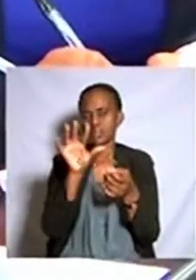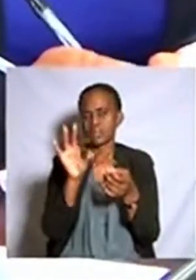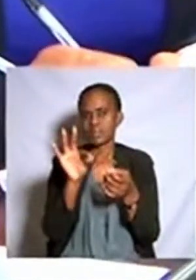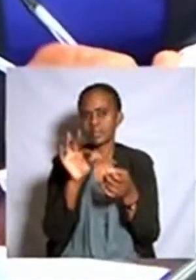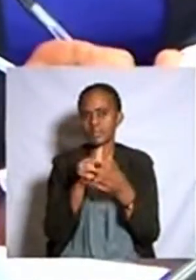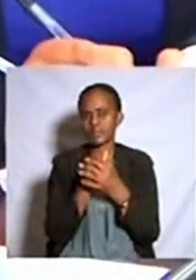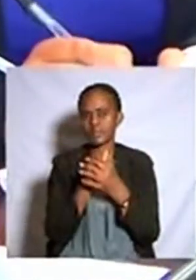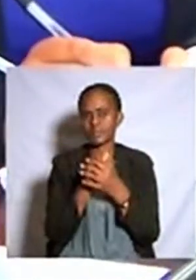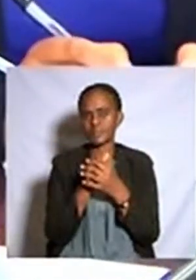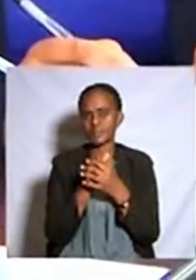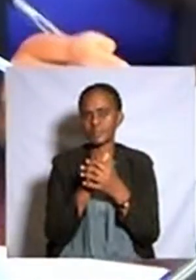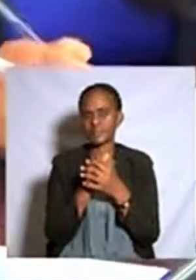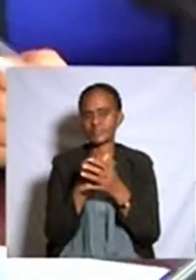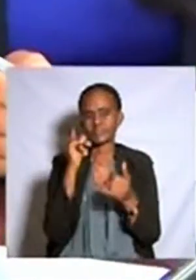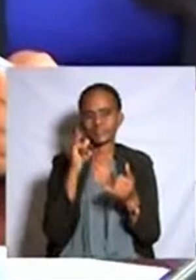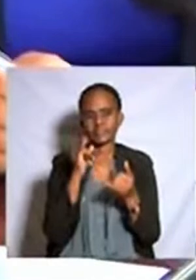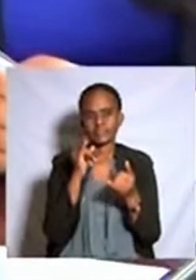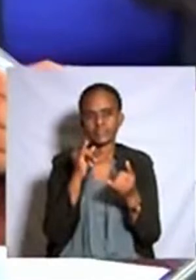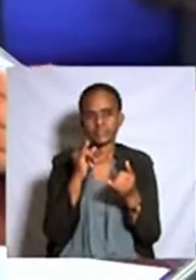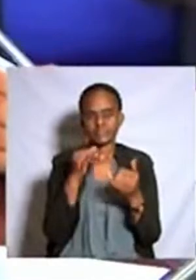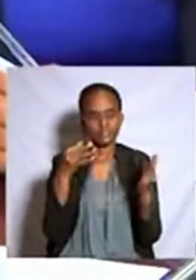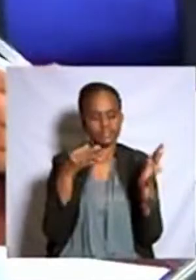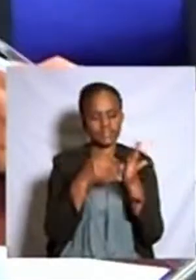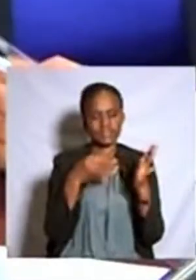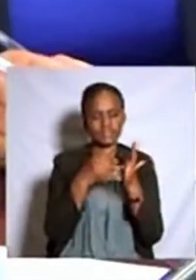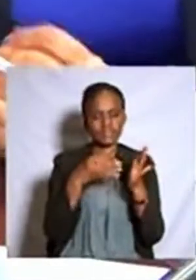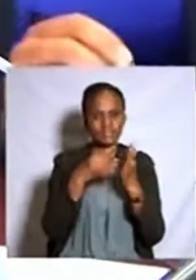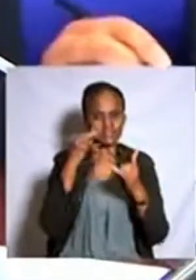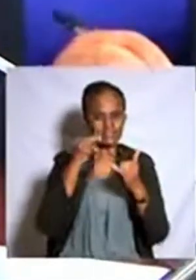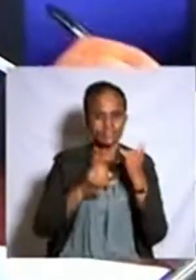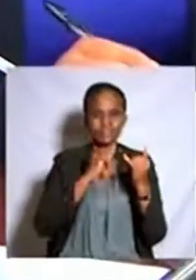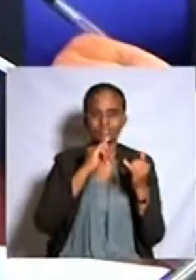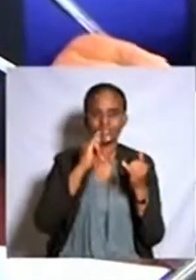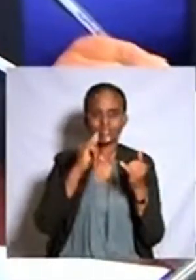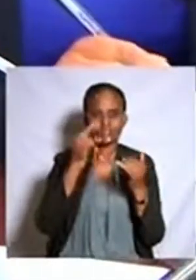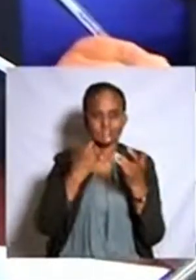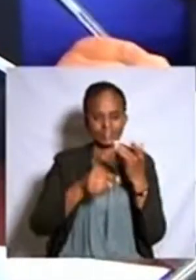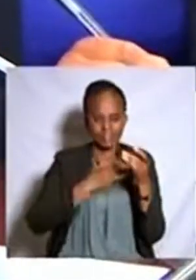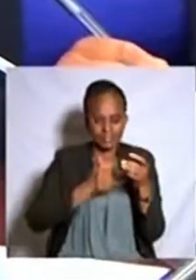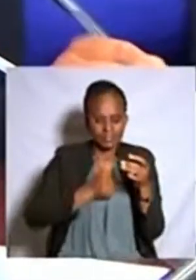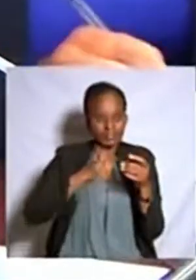As at the end of, because the February hasn't yet ended. That's what I was thinking.